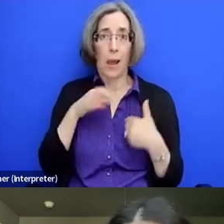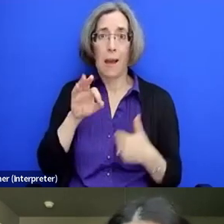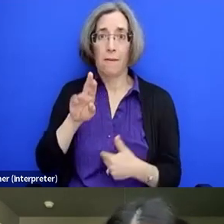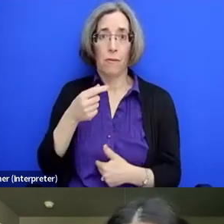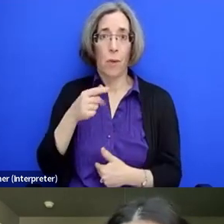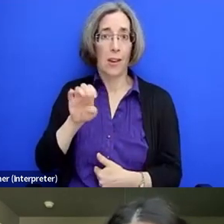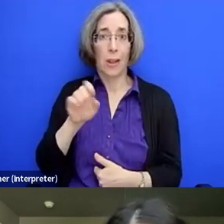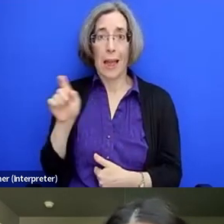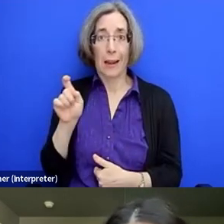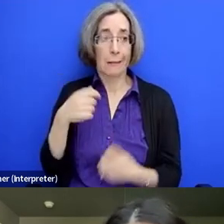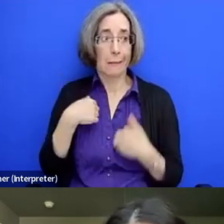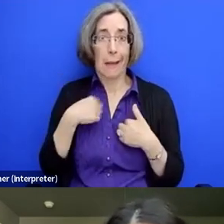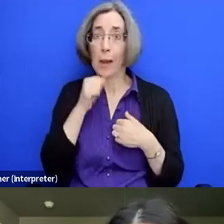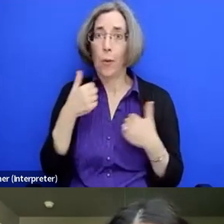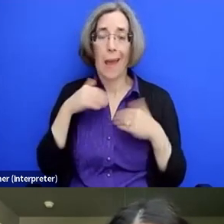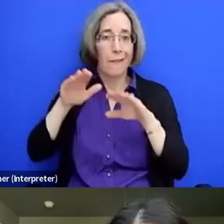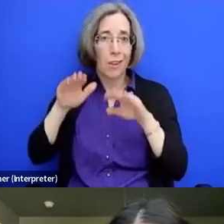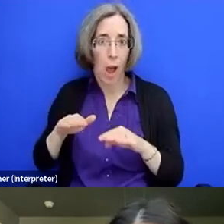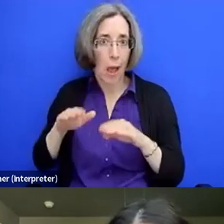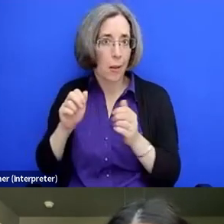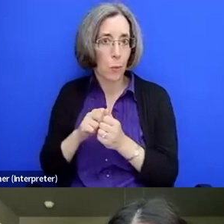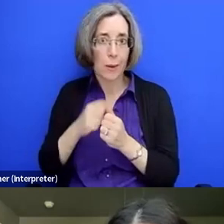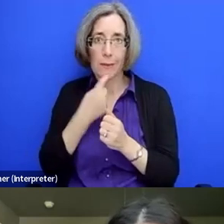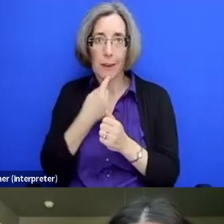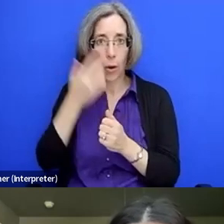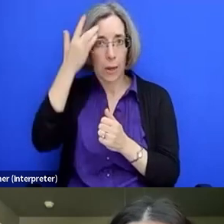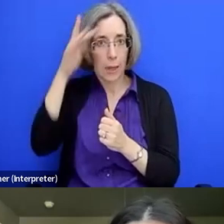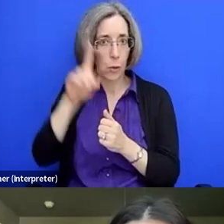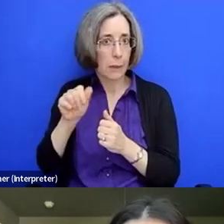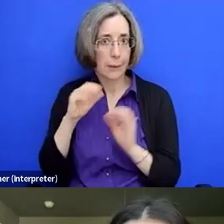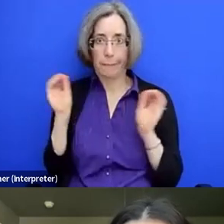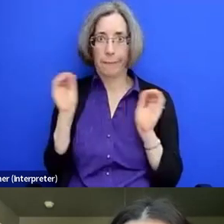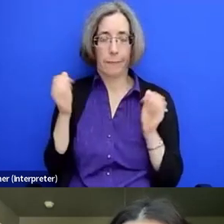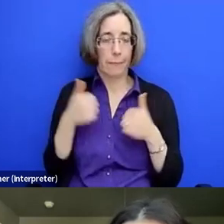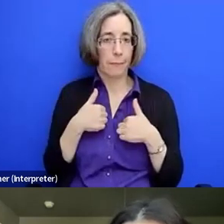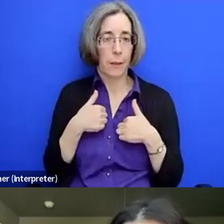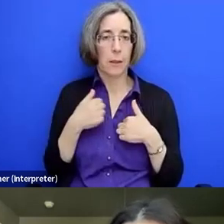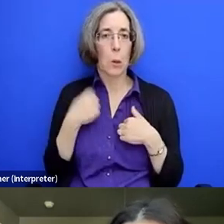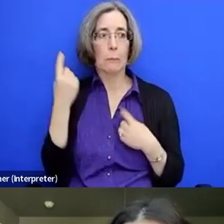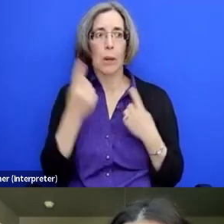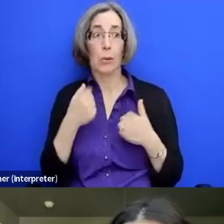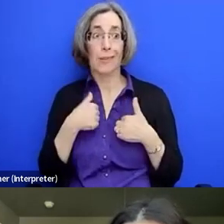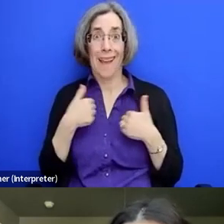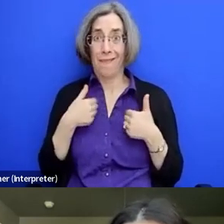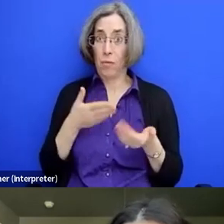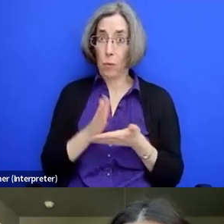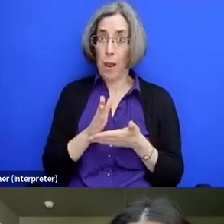have a child with a severe intellectual disability. And I wondered about my right to tell these